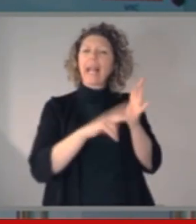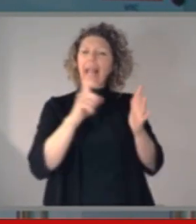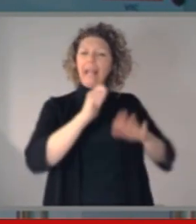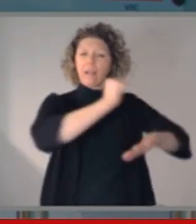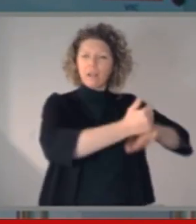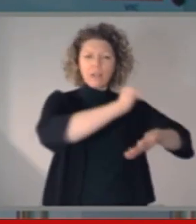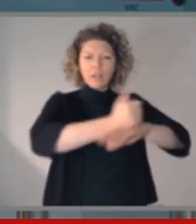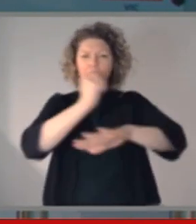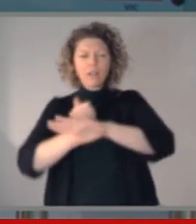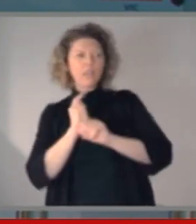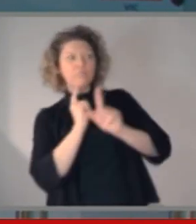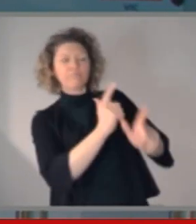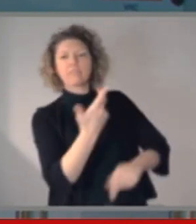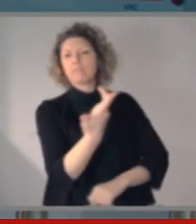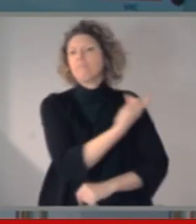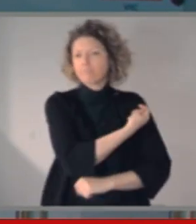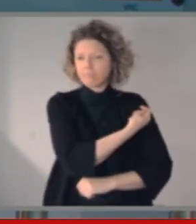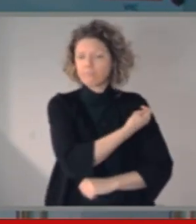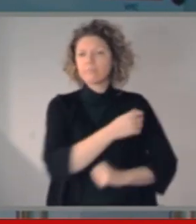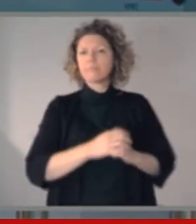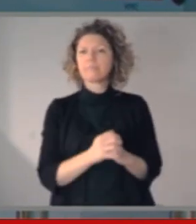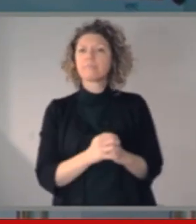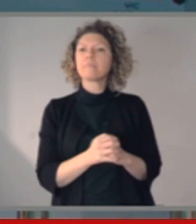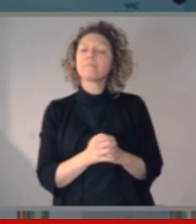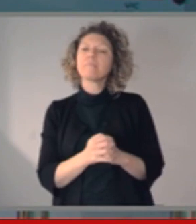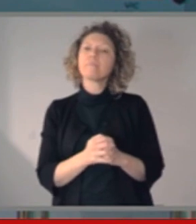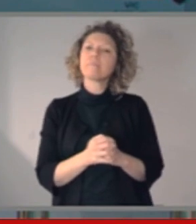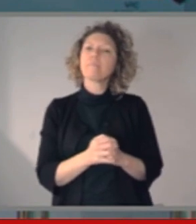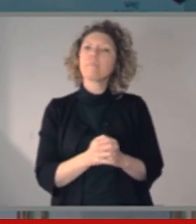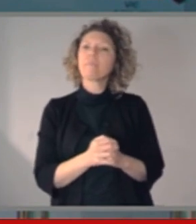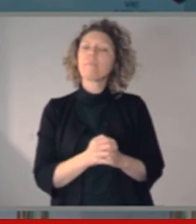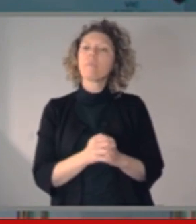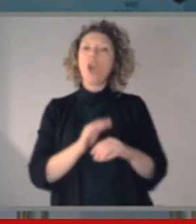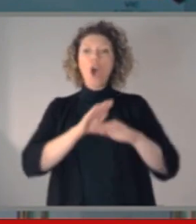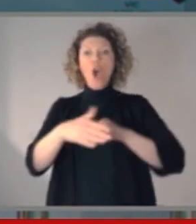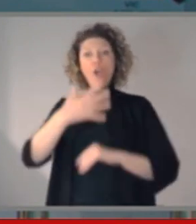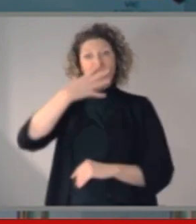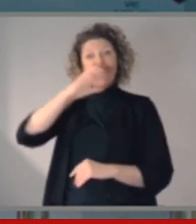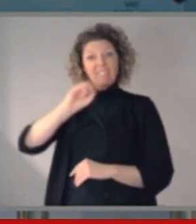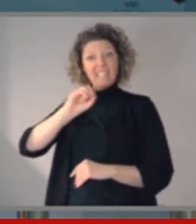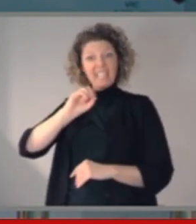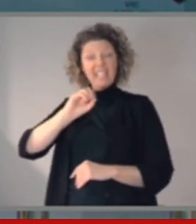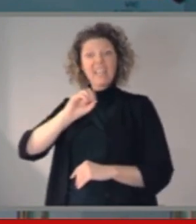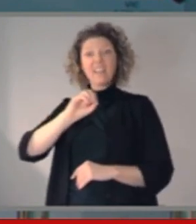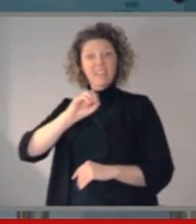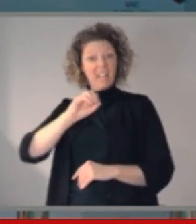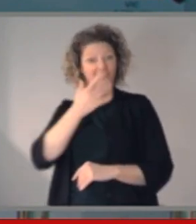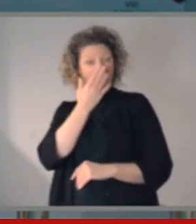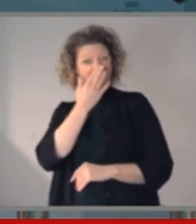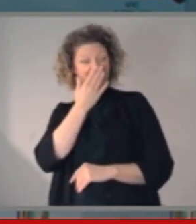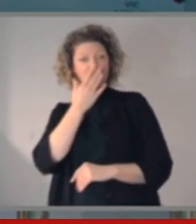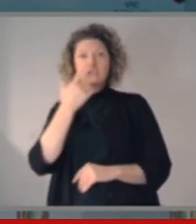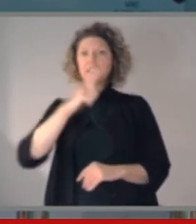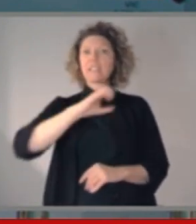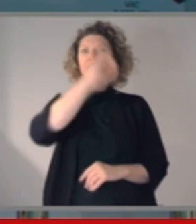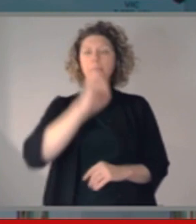those results. For over 50s, we now have 70% who have achieved those first doses, and over